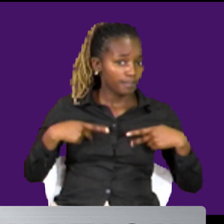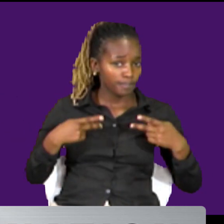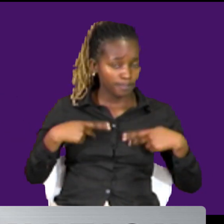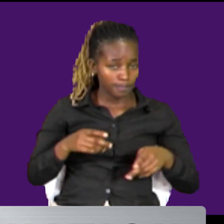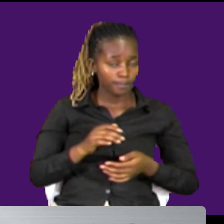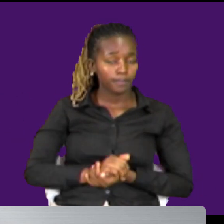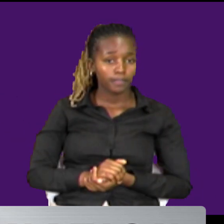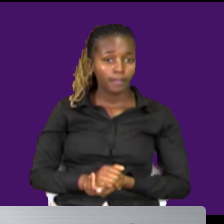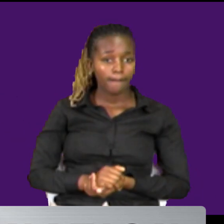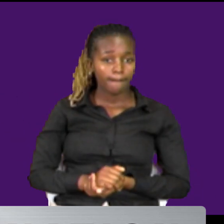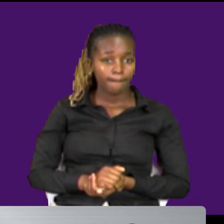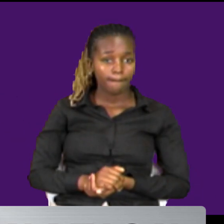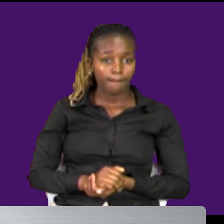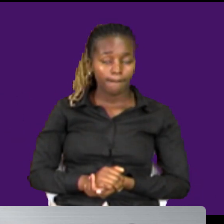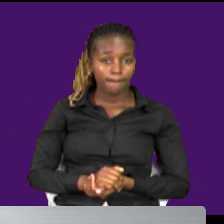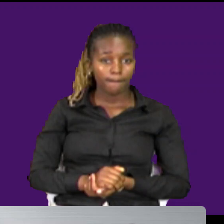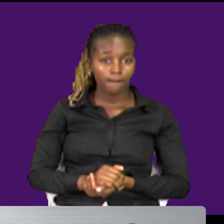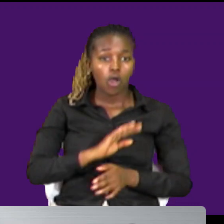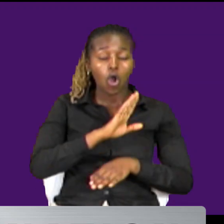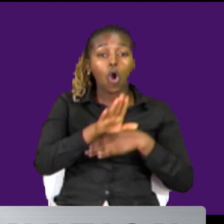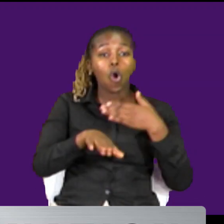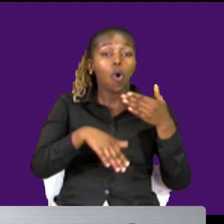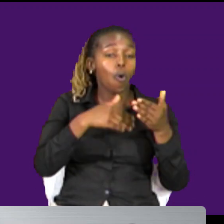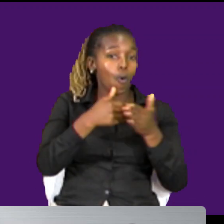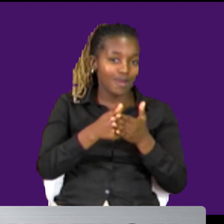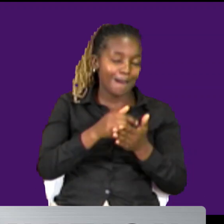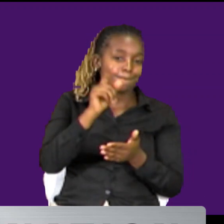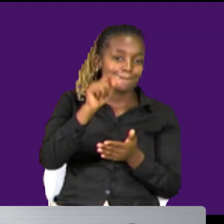that convoy were supposed to be paid